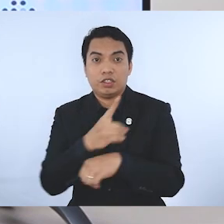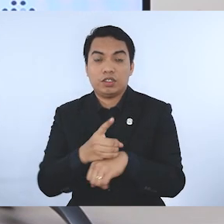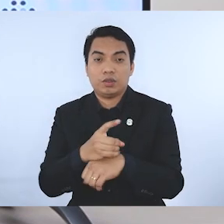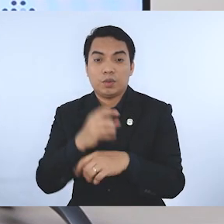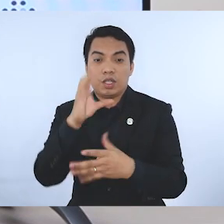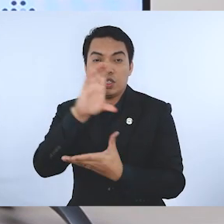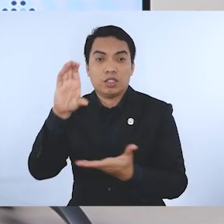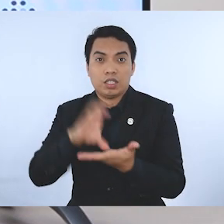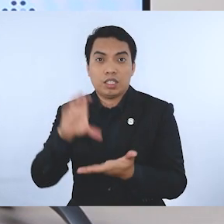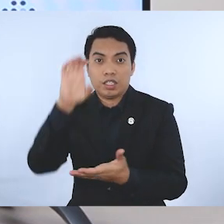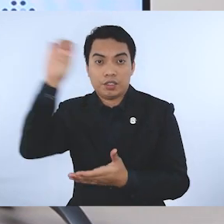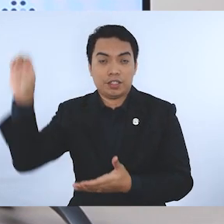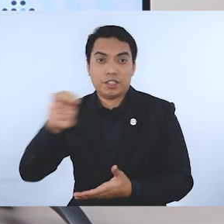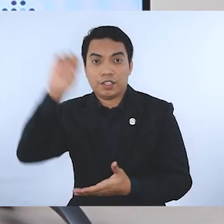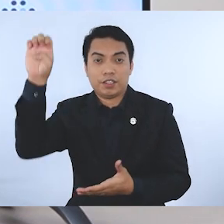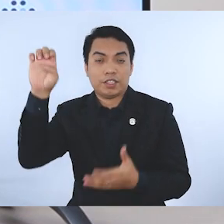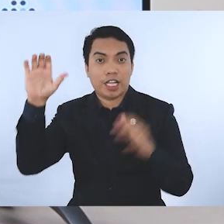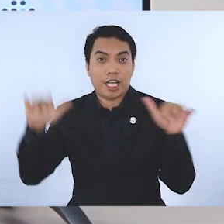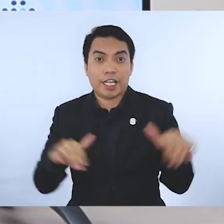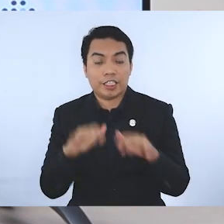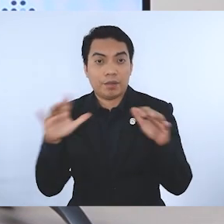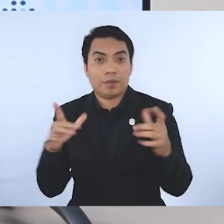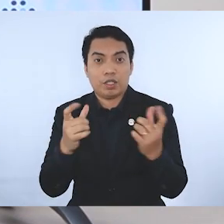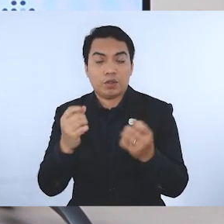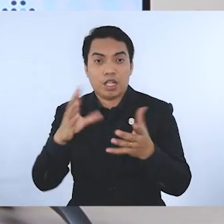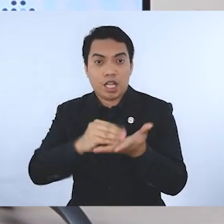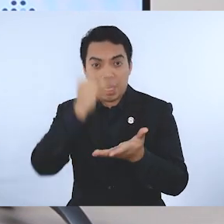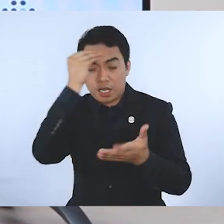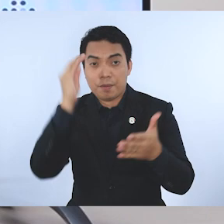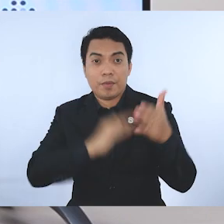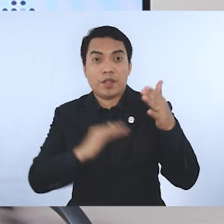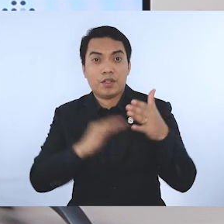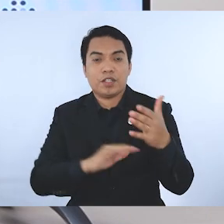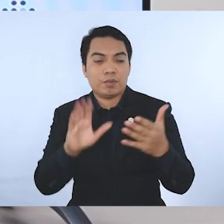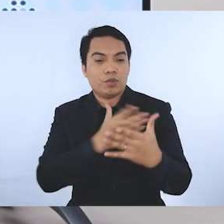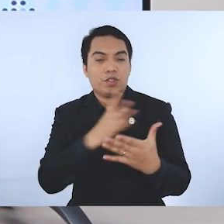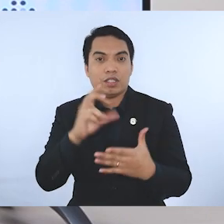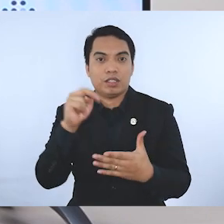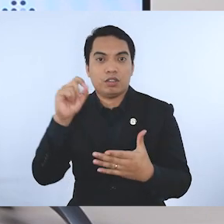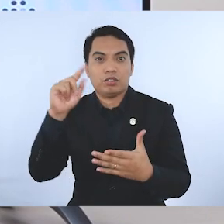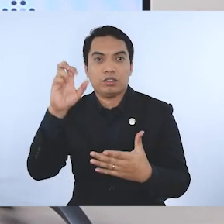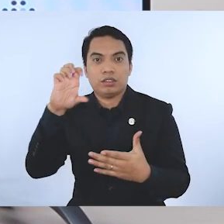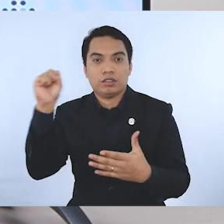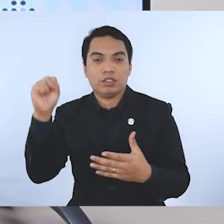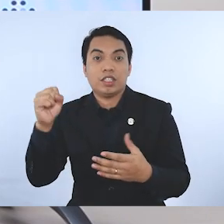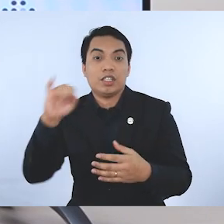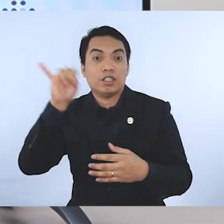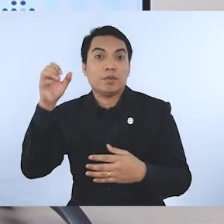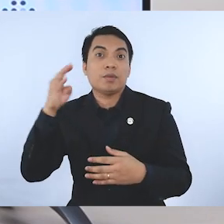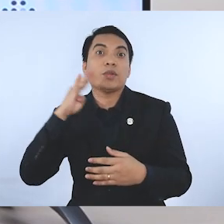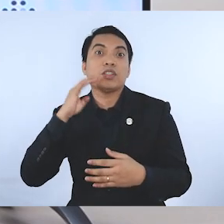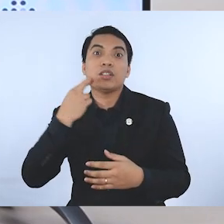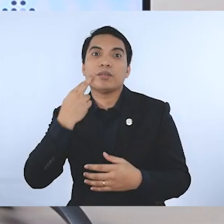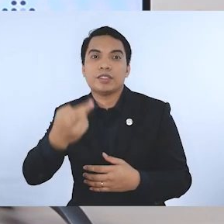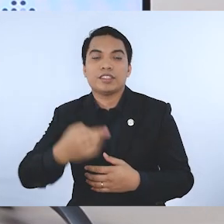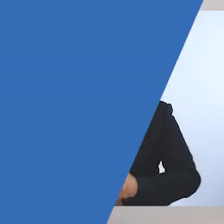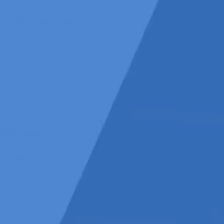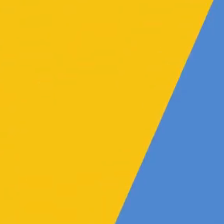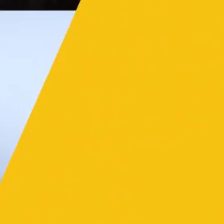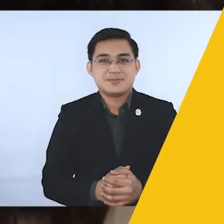Europe found out in their activity where they learned basic musical notes. Here's Sister Jebel Bartolome for the report.